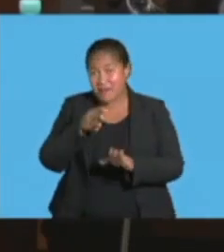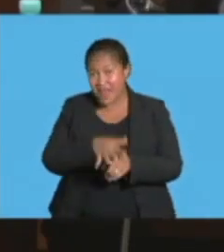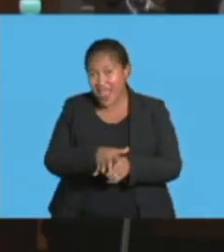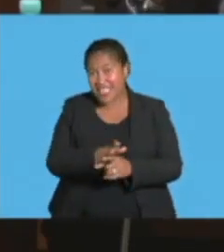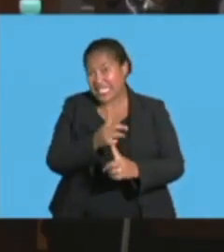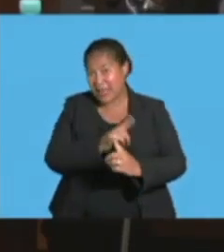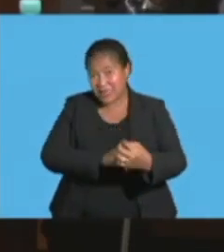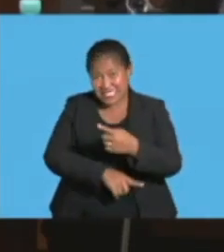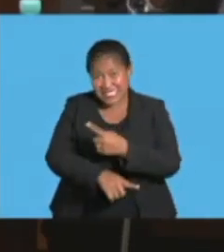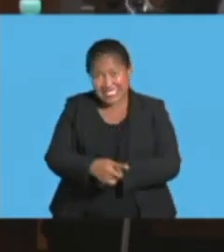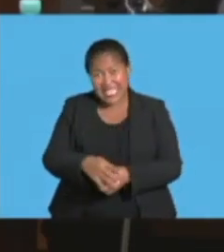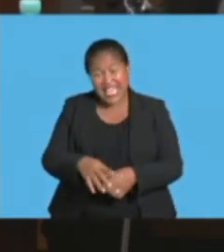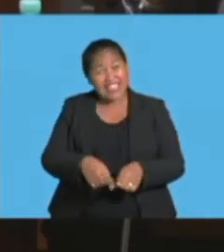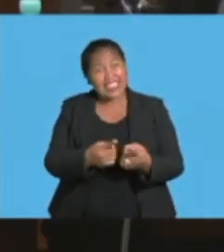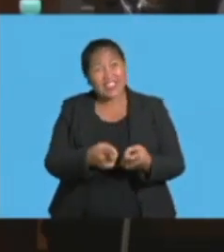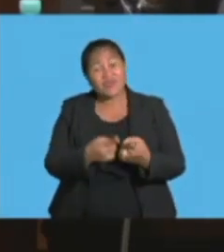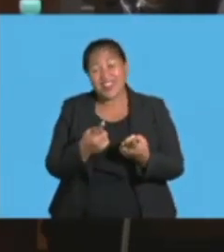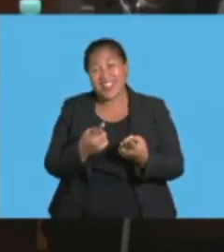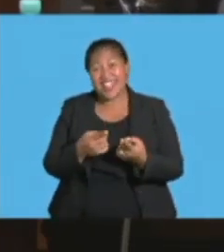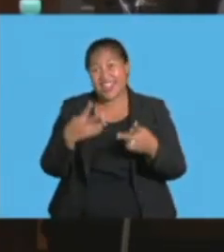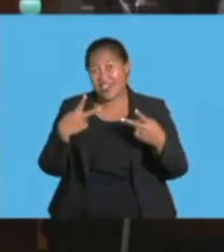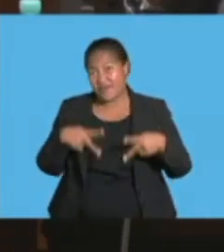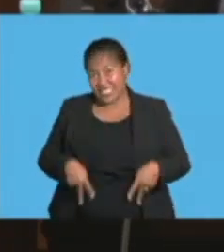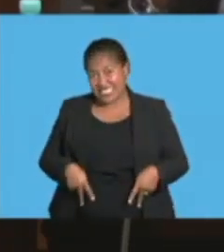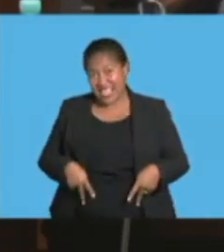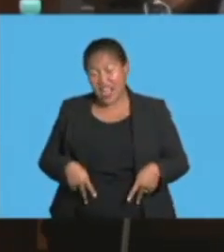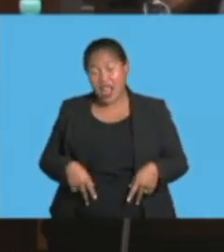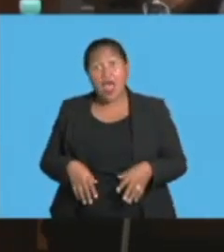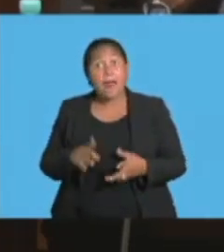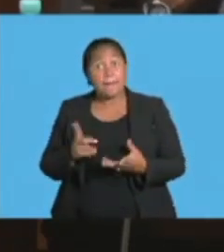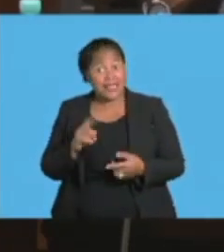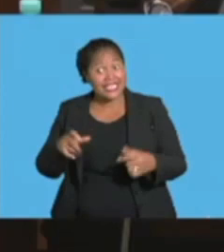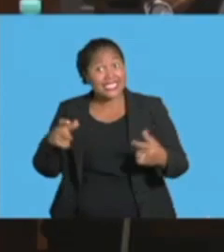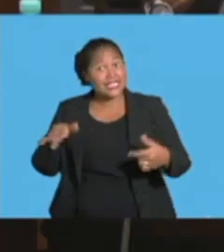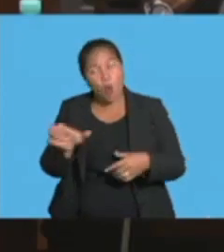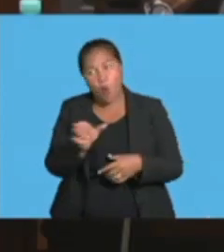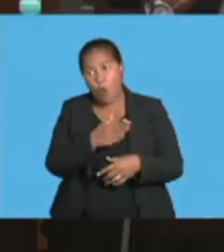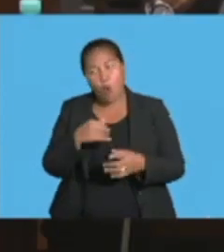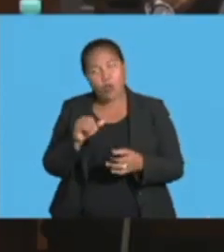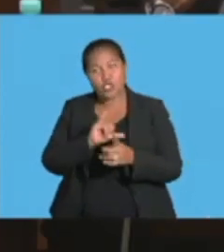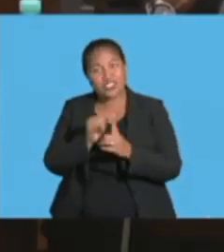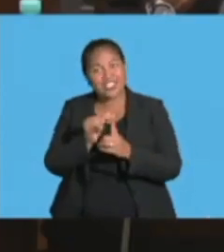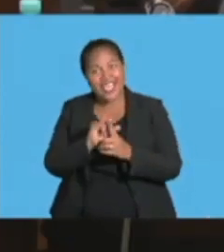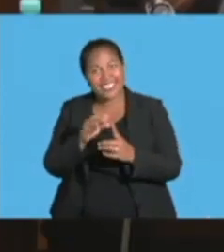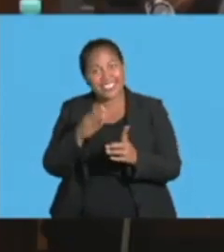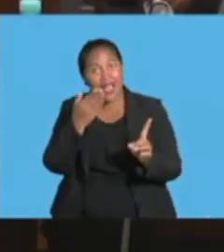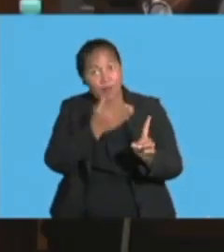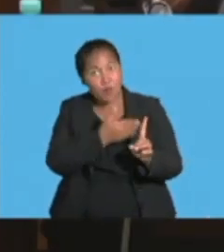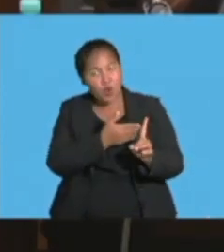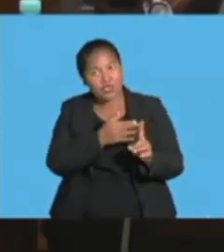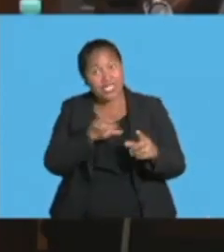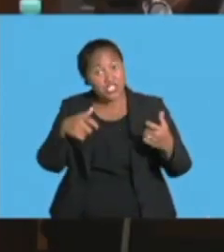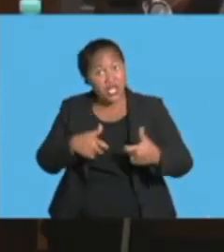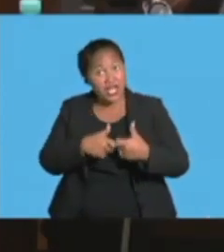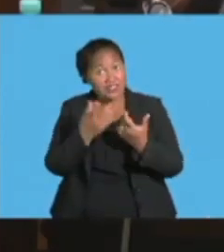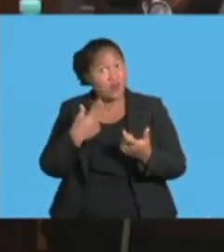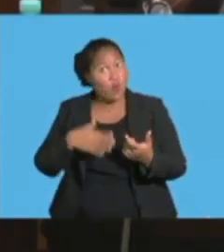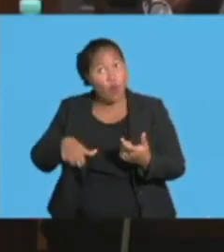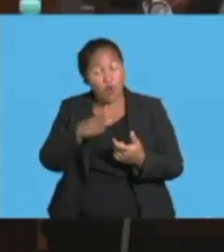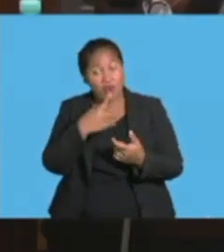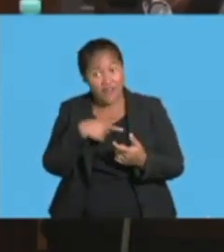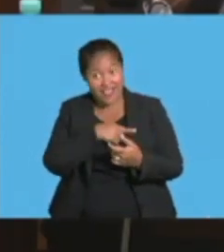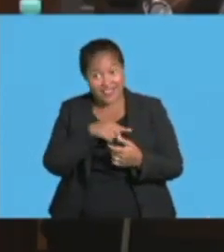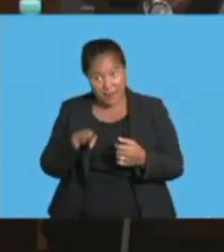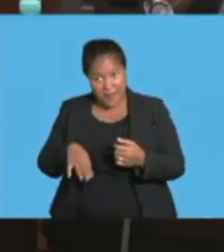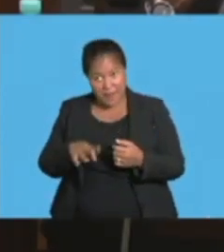activity. And this is a challenge that needs a whole of society approach. We all of us who are members of this August